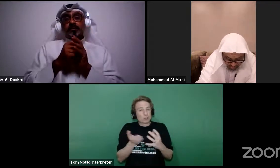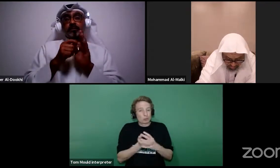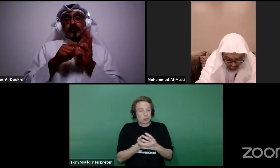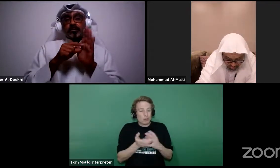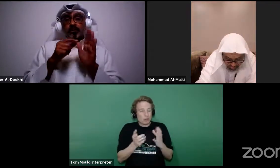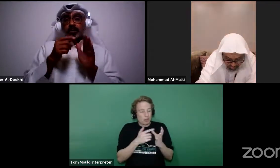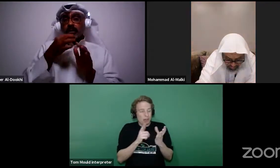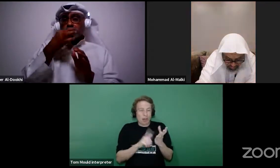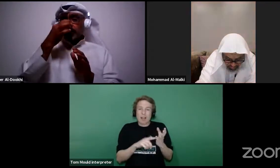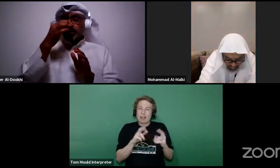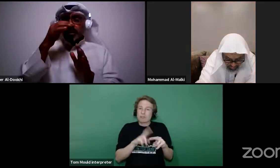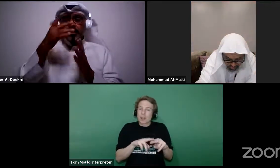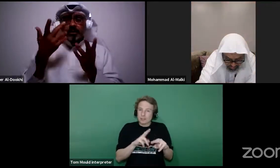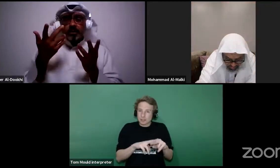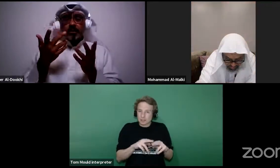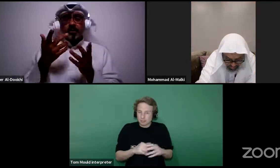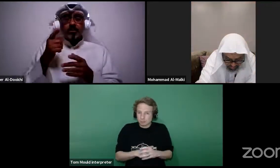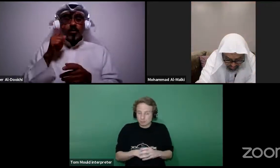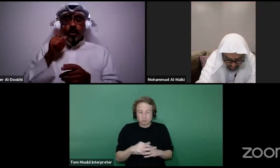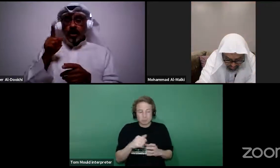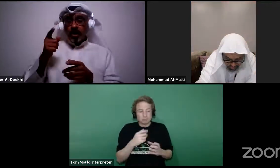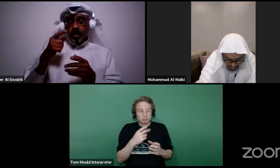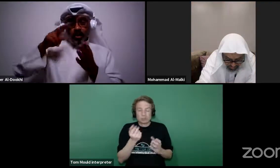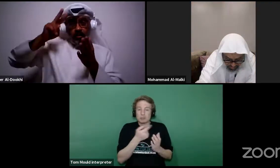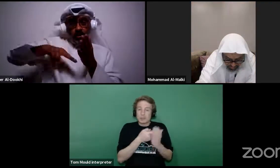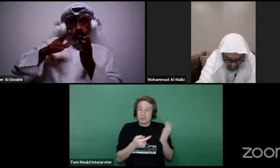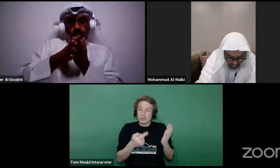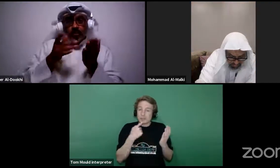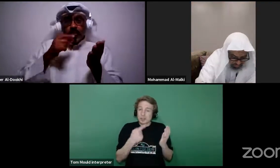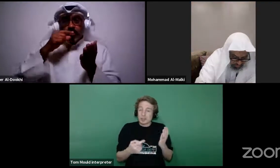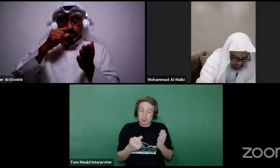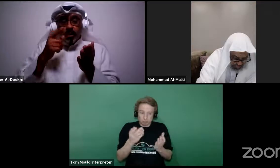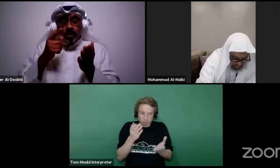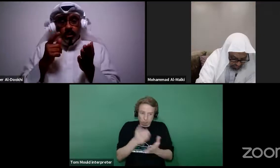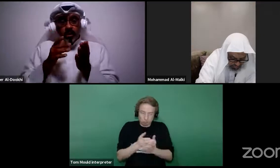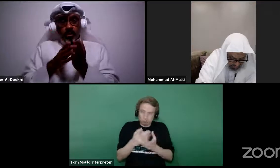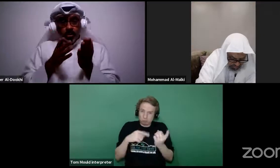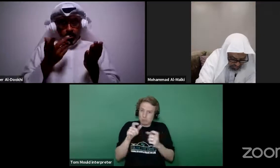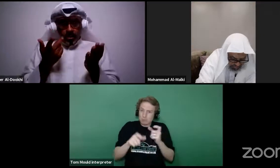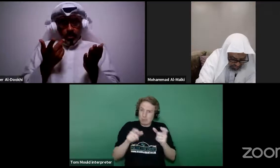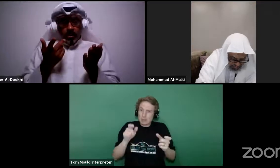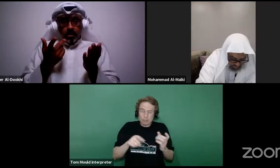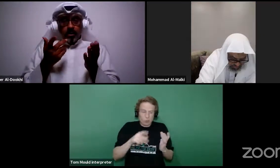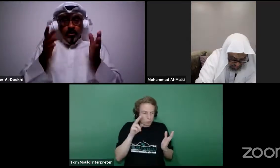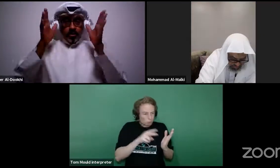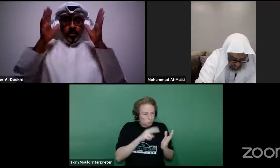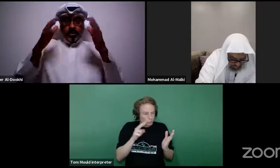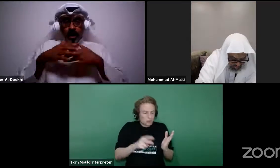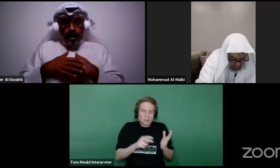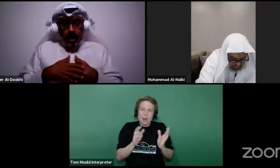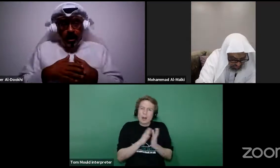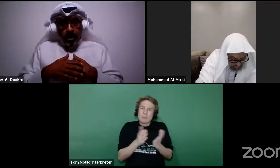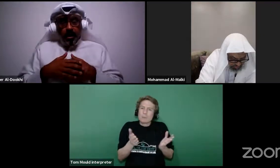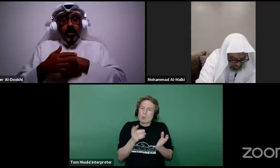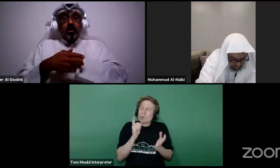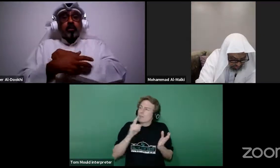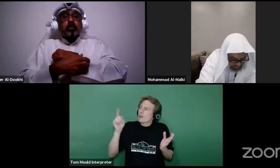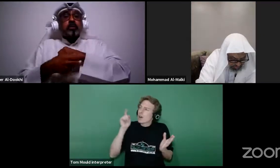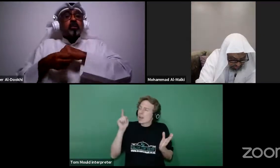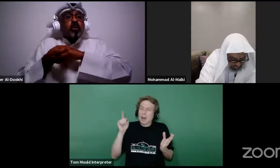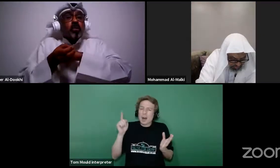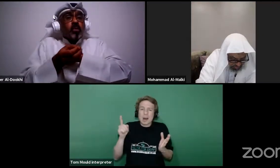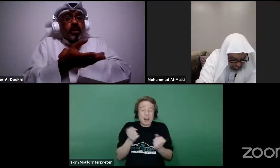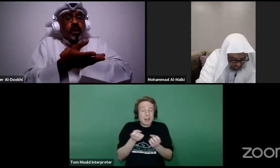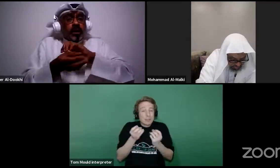means, verily those who recite the book of Allah, this Qur'an, and perform the prayer and spend in charity out of what we